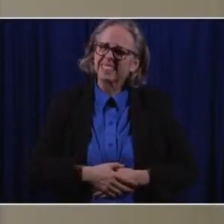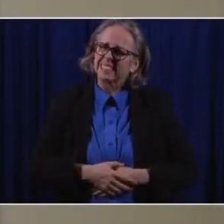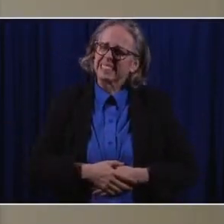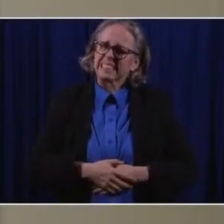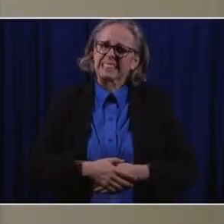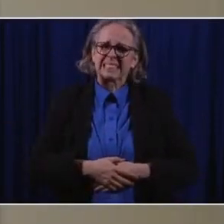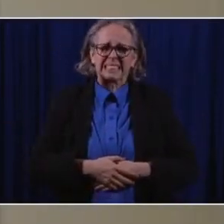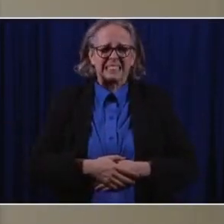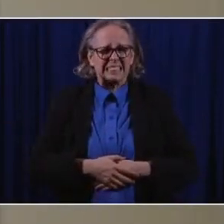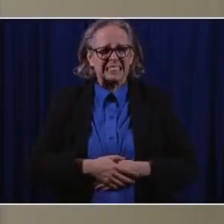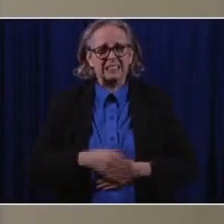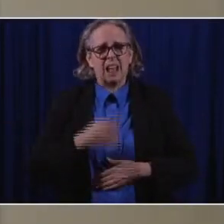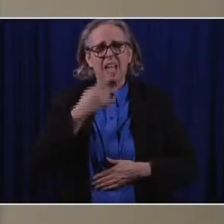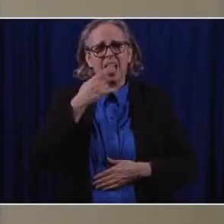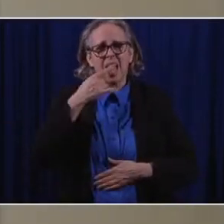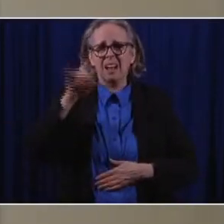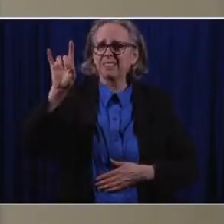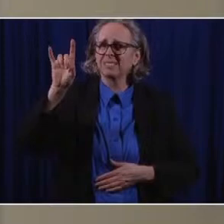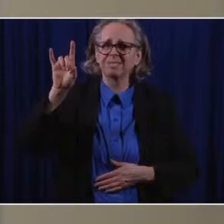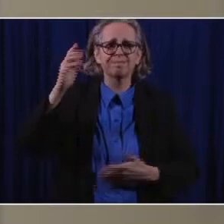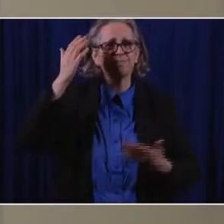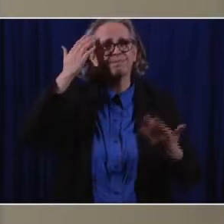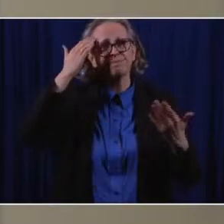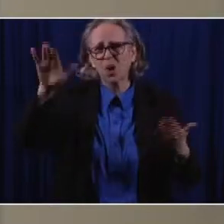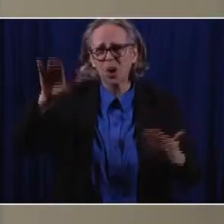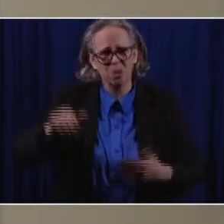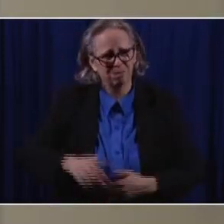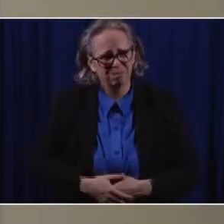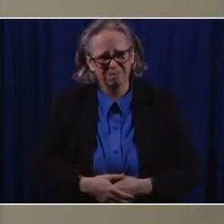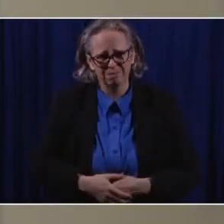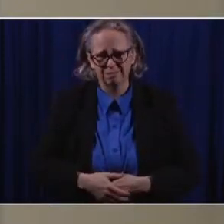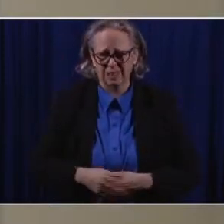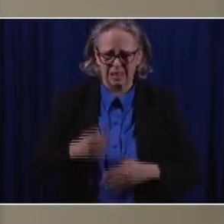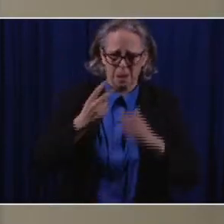day to day. It's planning every day. We have meetings